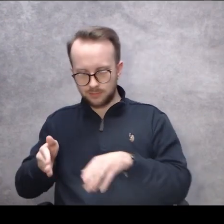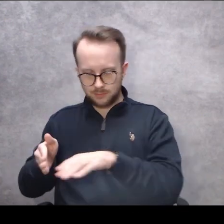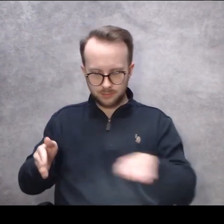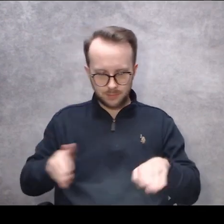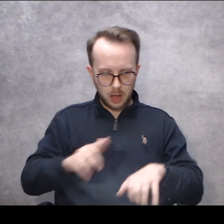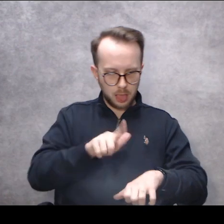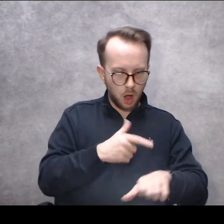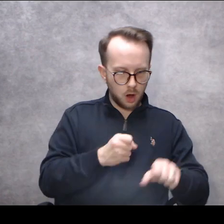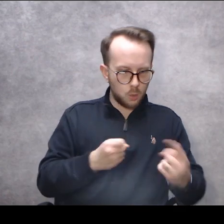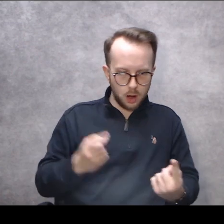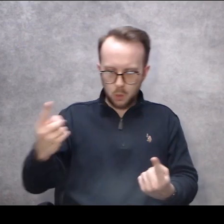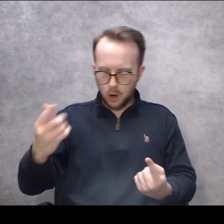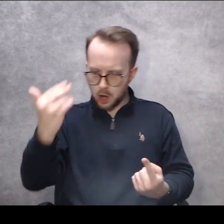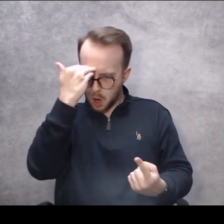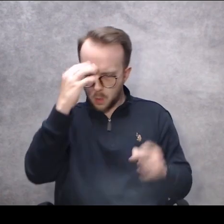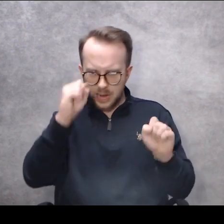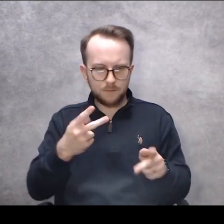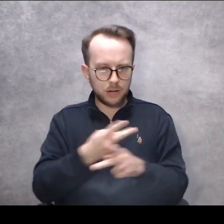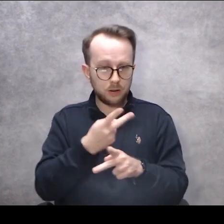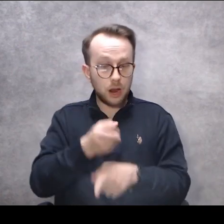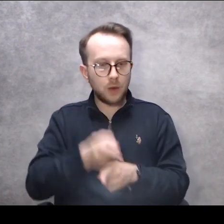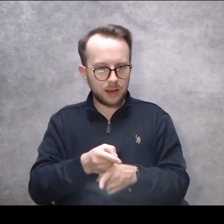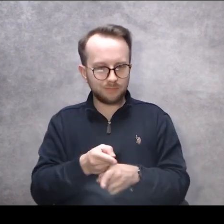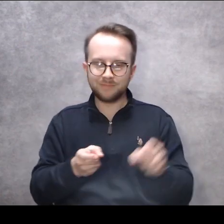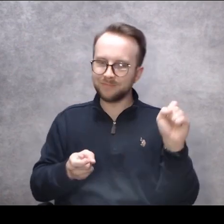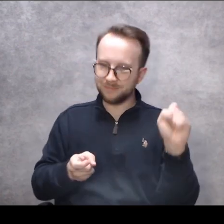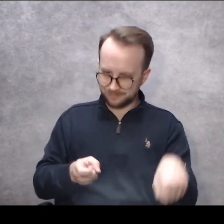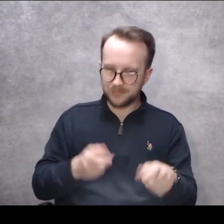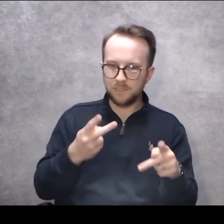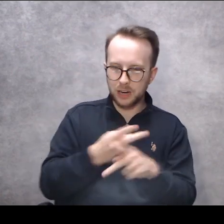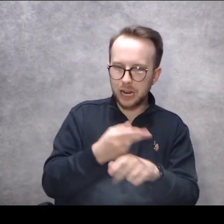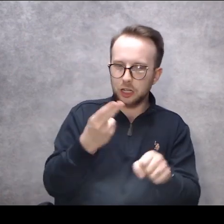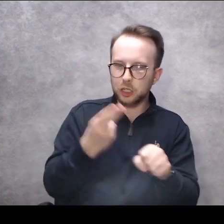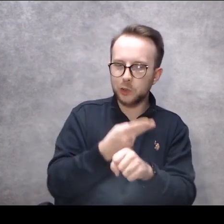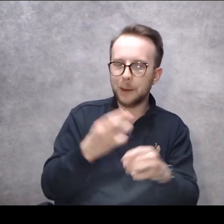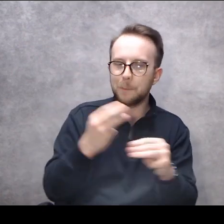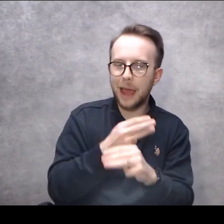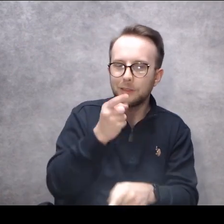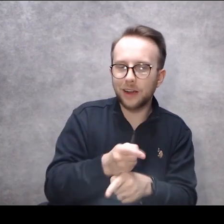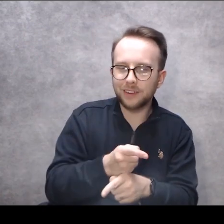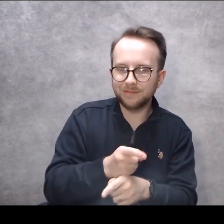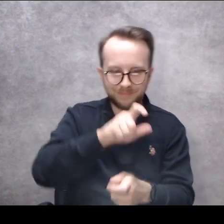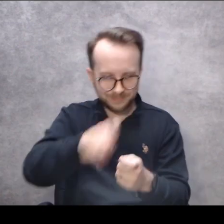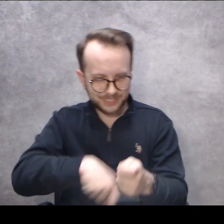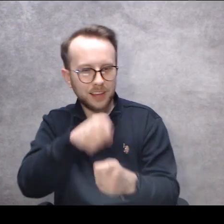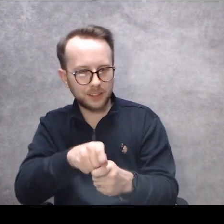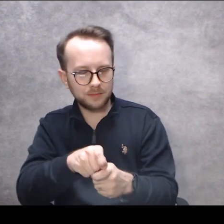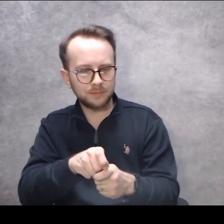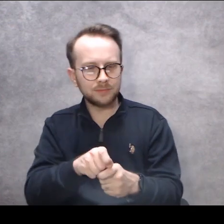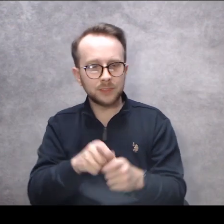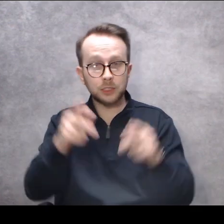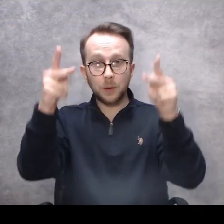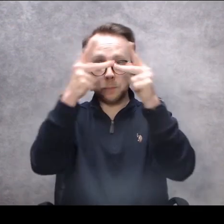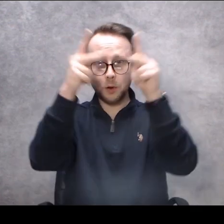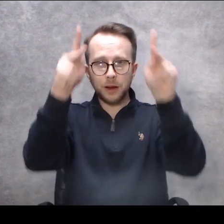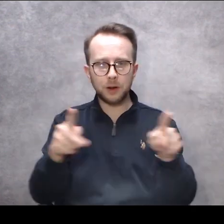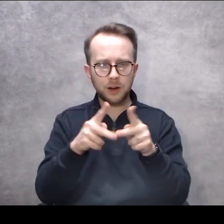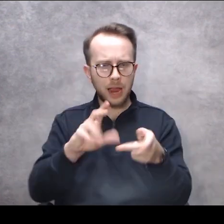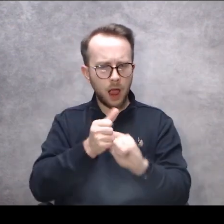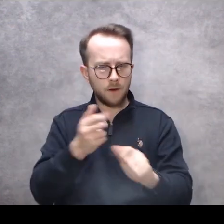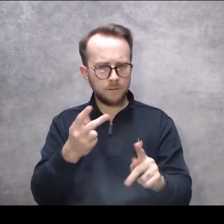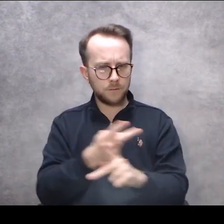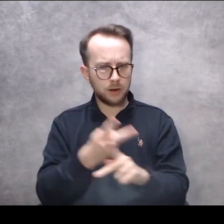Yeah. Yeah. We can do it using math. Exactly. Yep. So how could we find the perimeter if we know